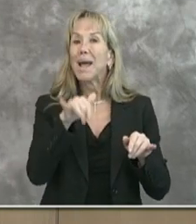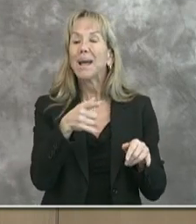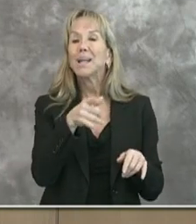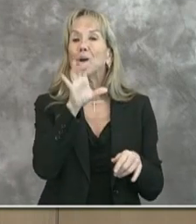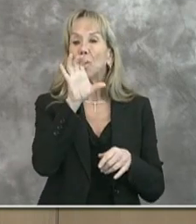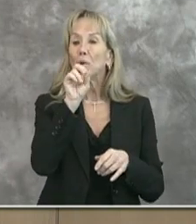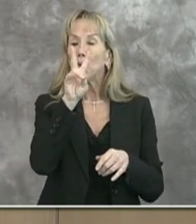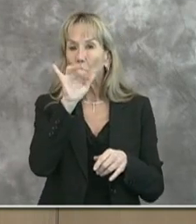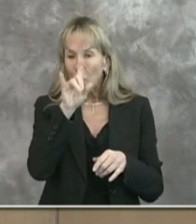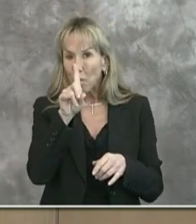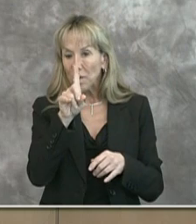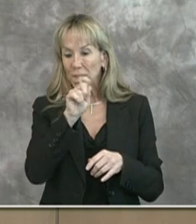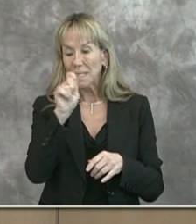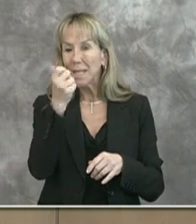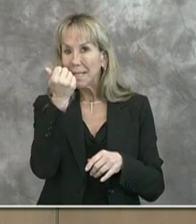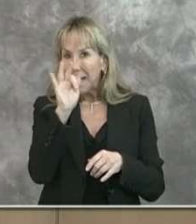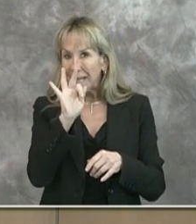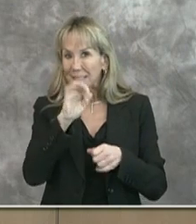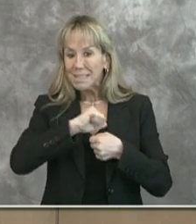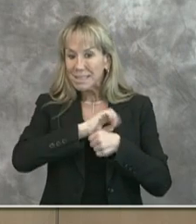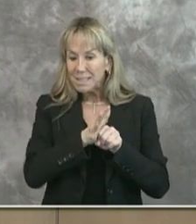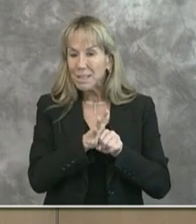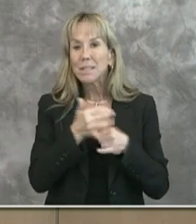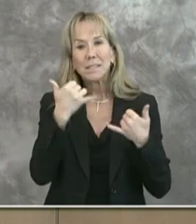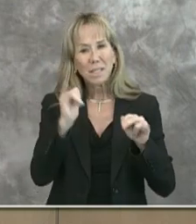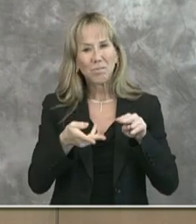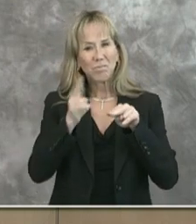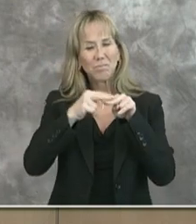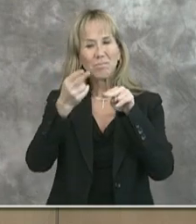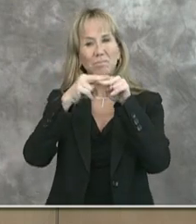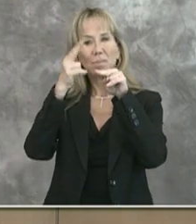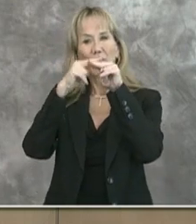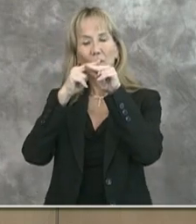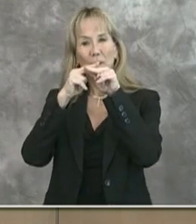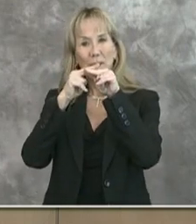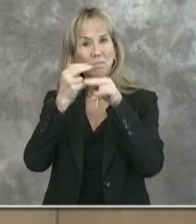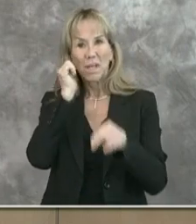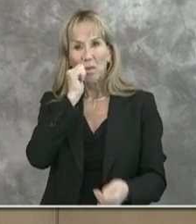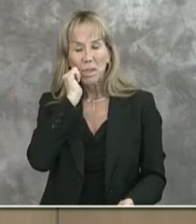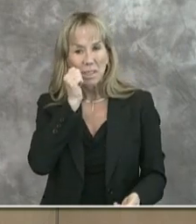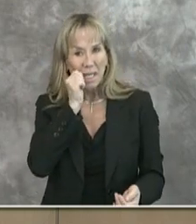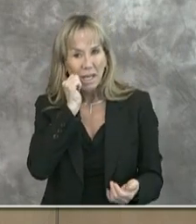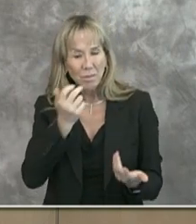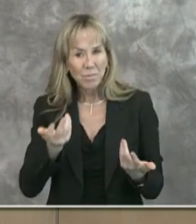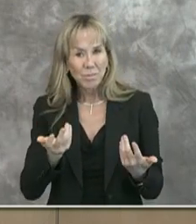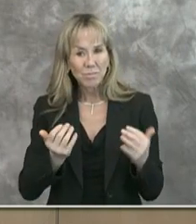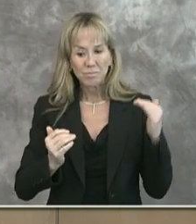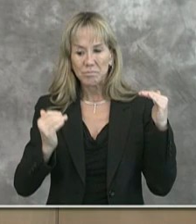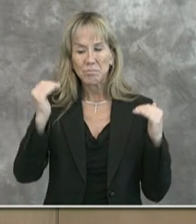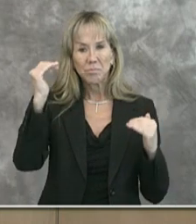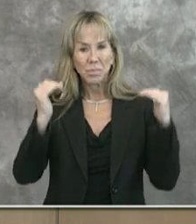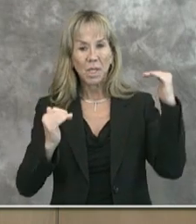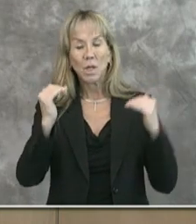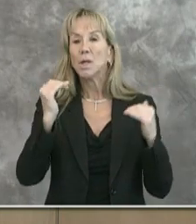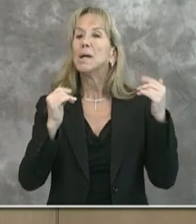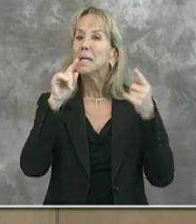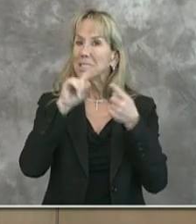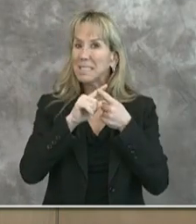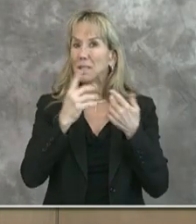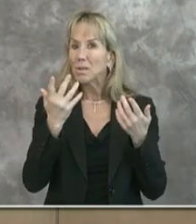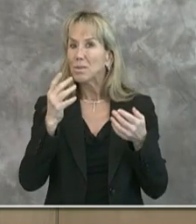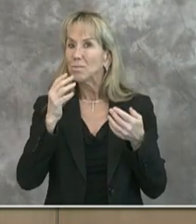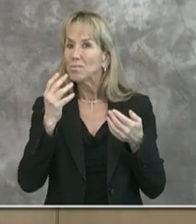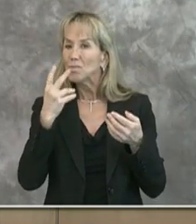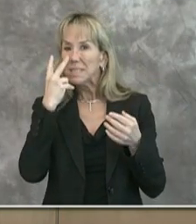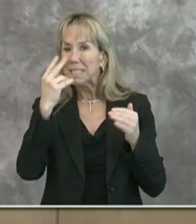of COVID-19 continue to increase every day. So until those numbers start going